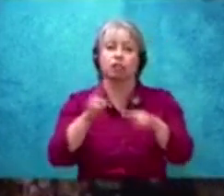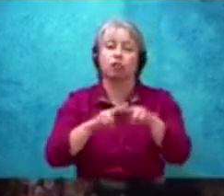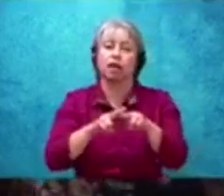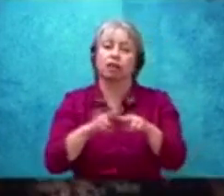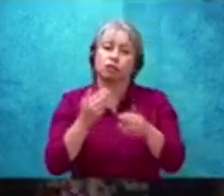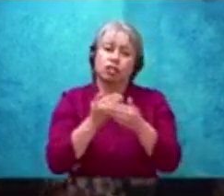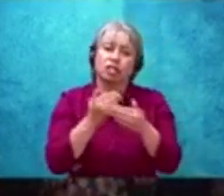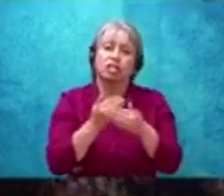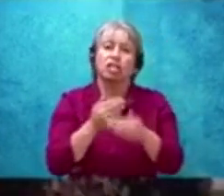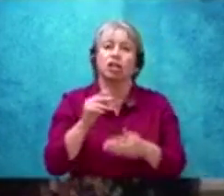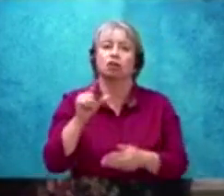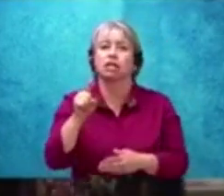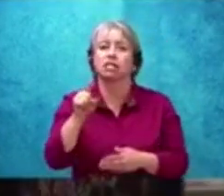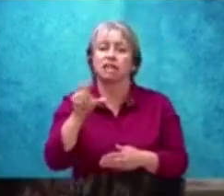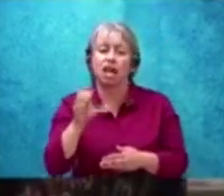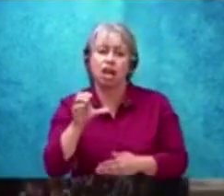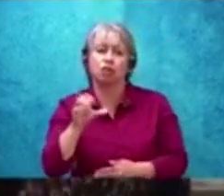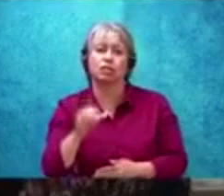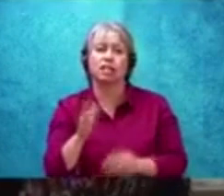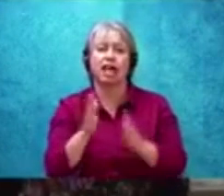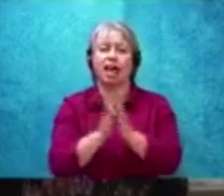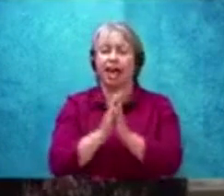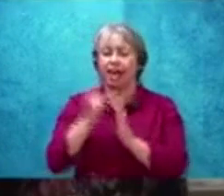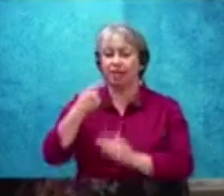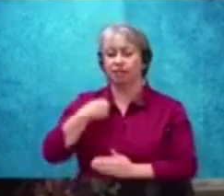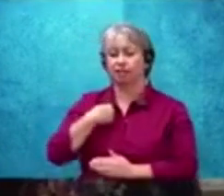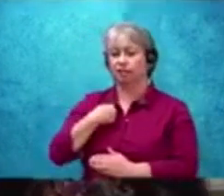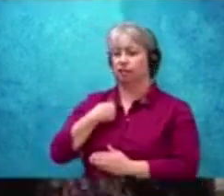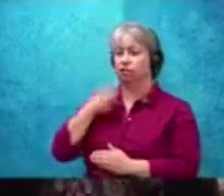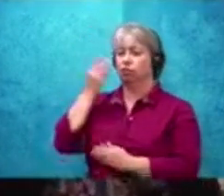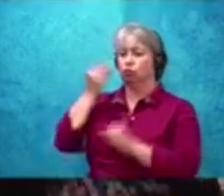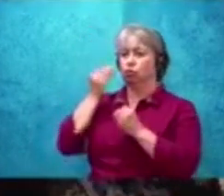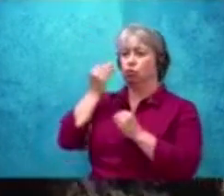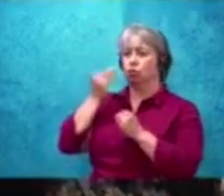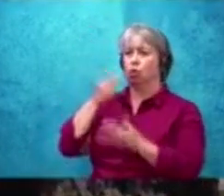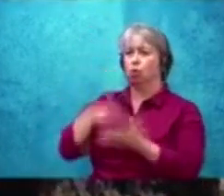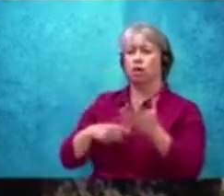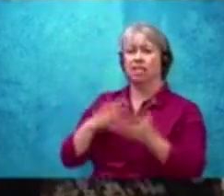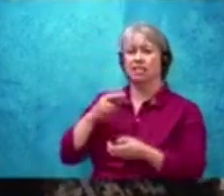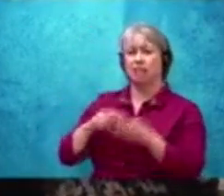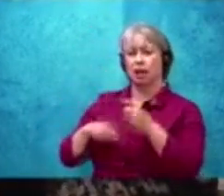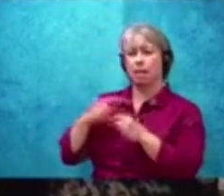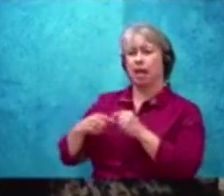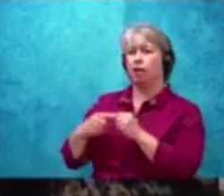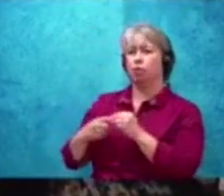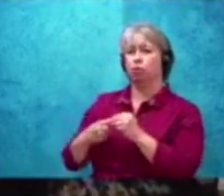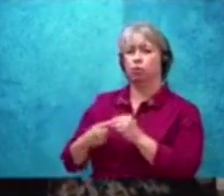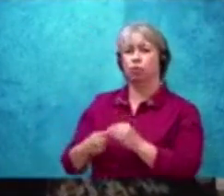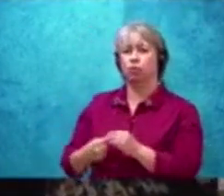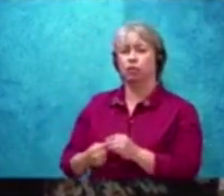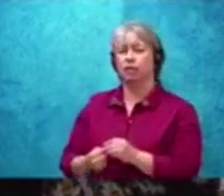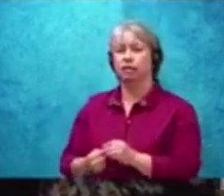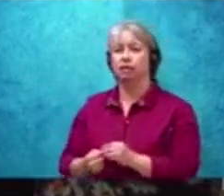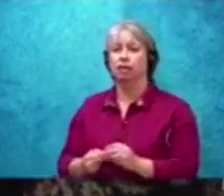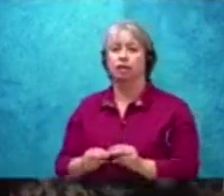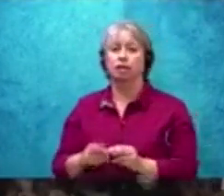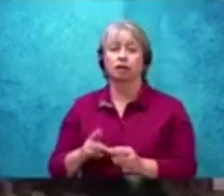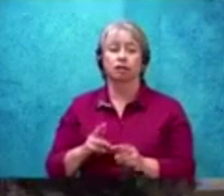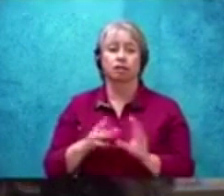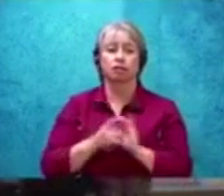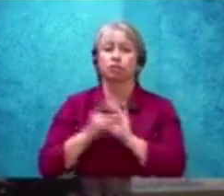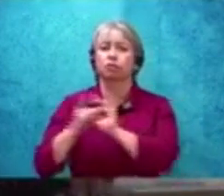hundredth. So we want to ask ourselves first, what is this problem about? This is goes along with our ready math